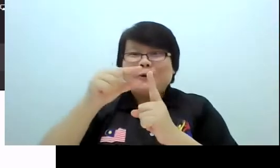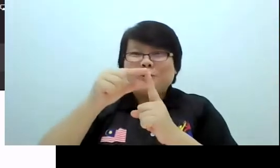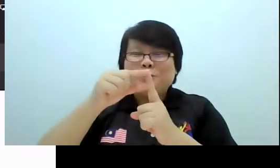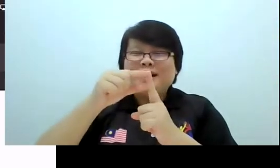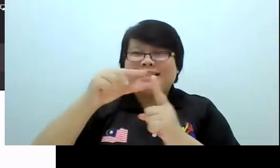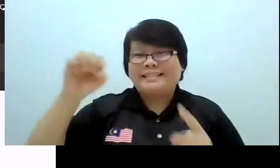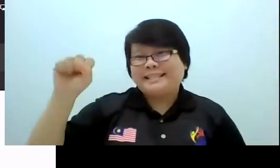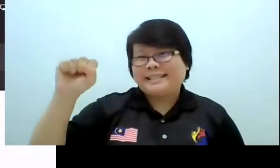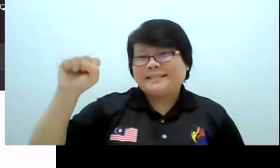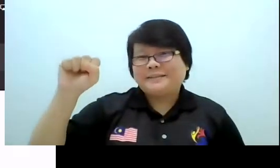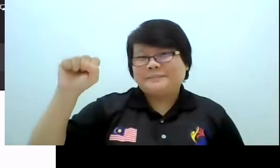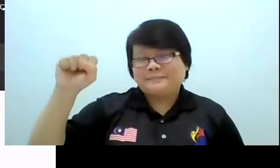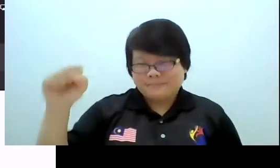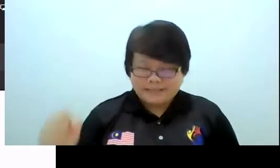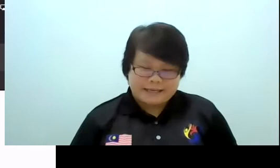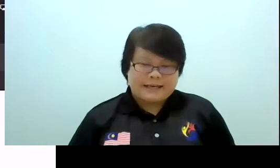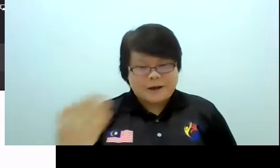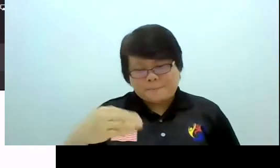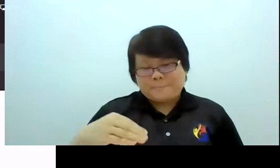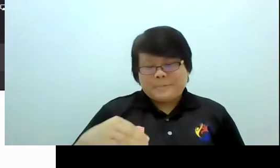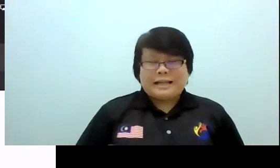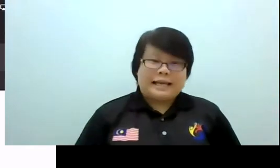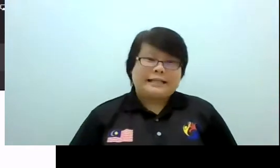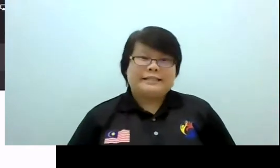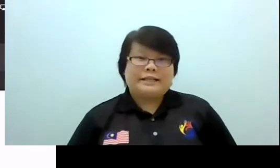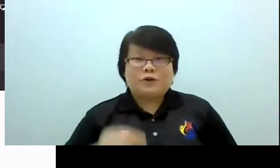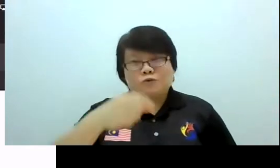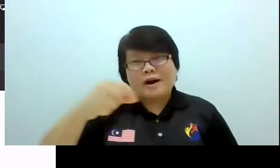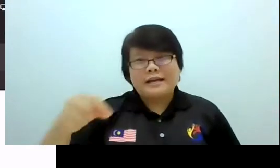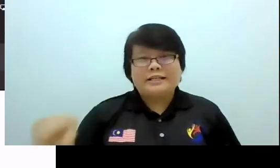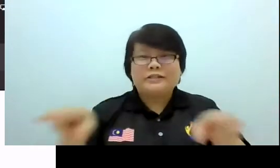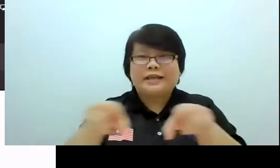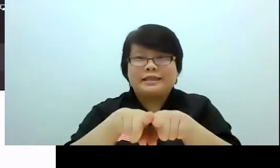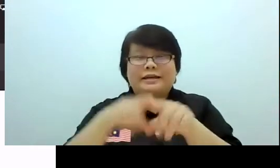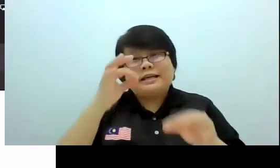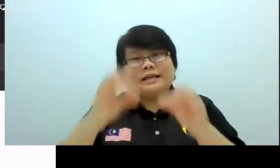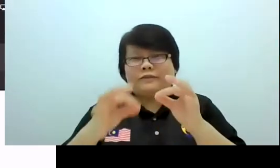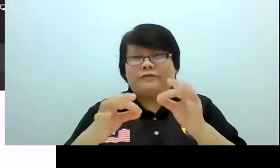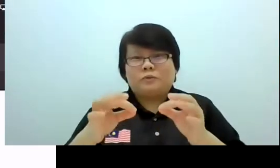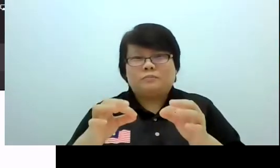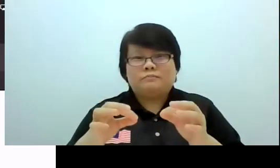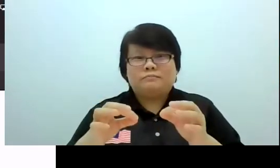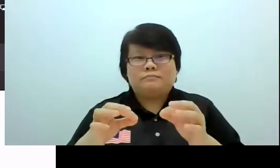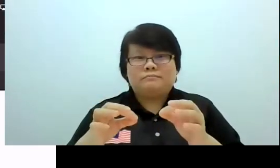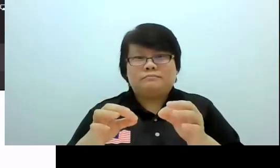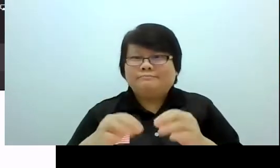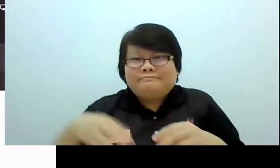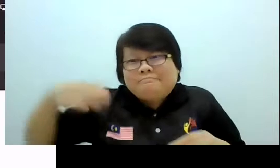underline words? Come, let's write it together. If you